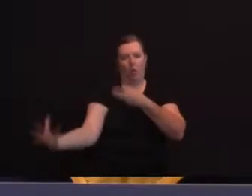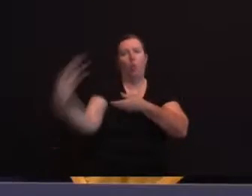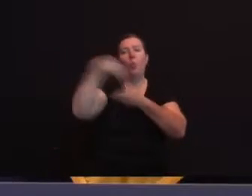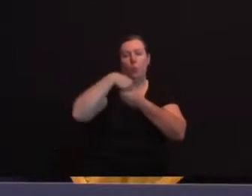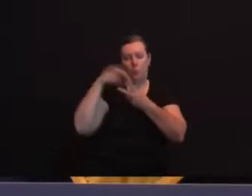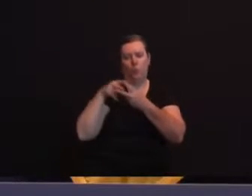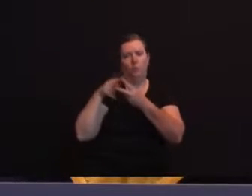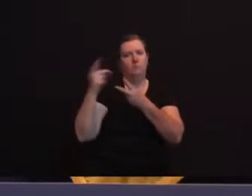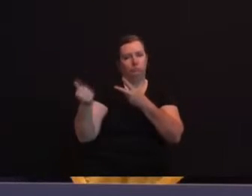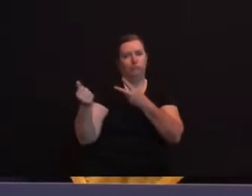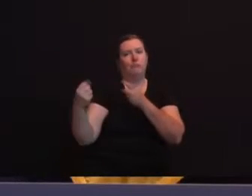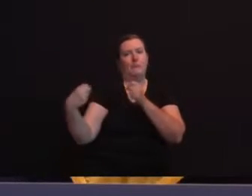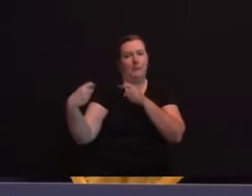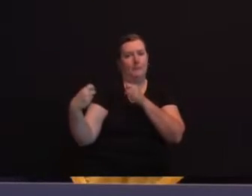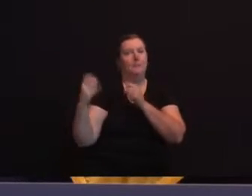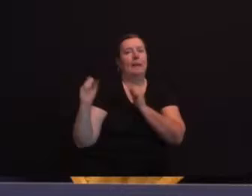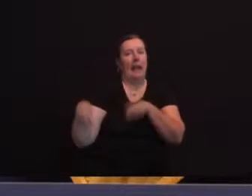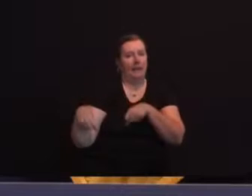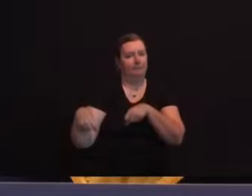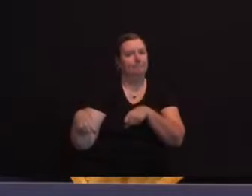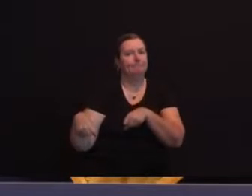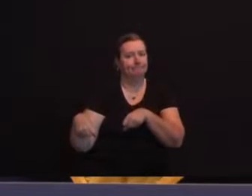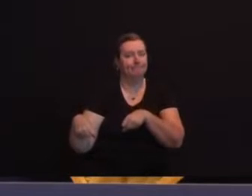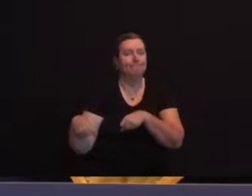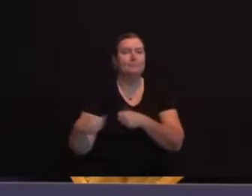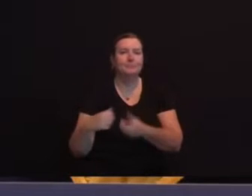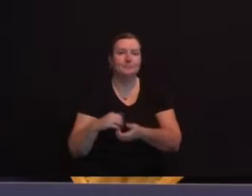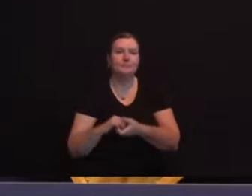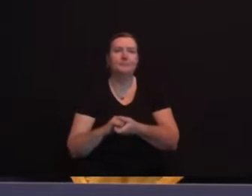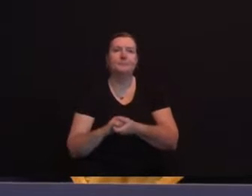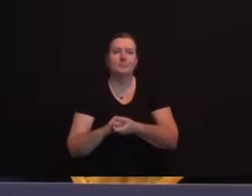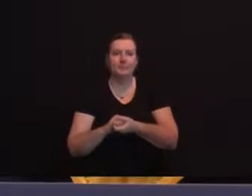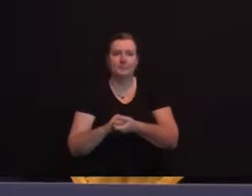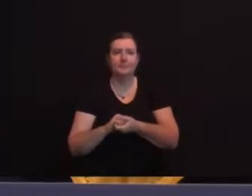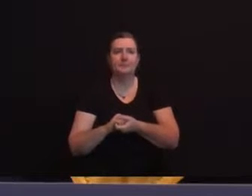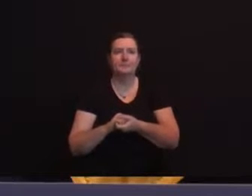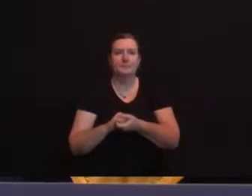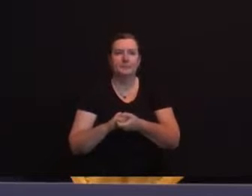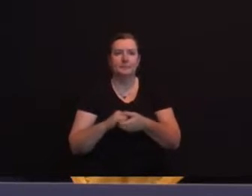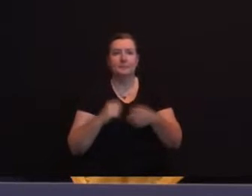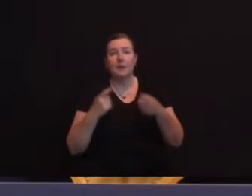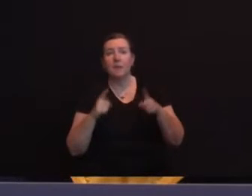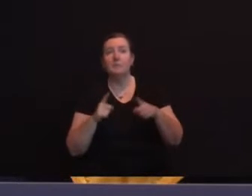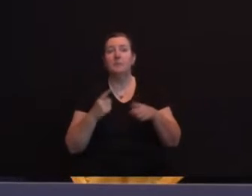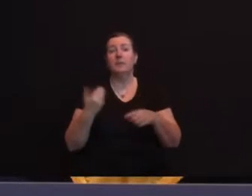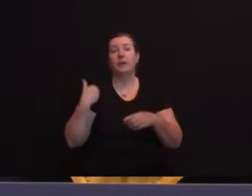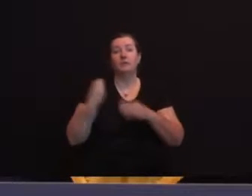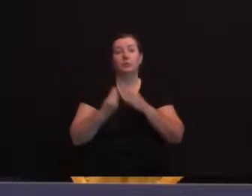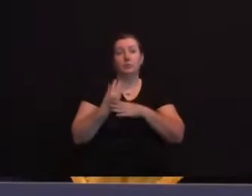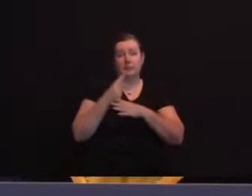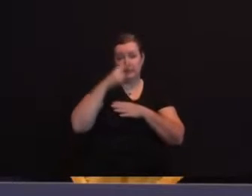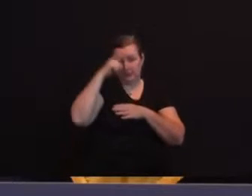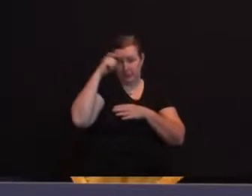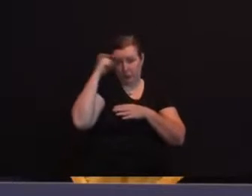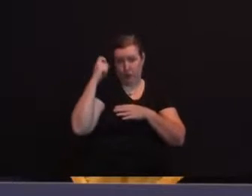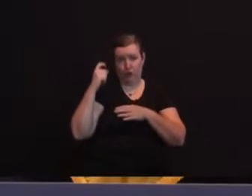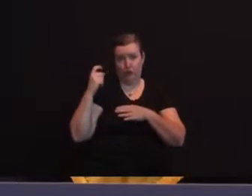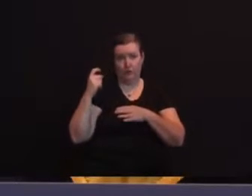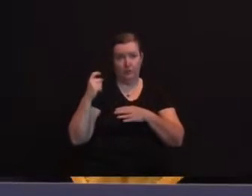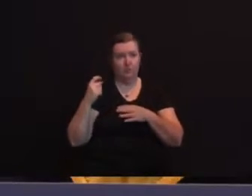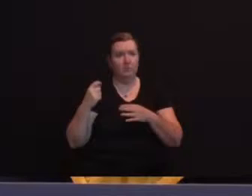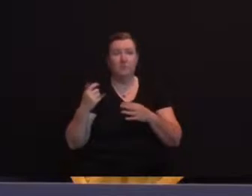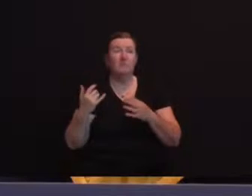I think is also, I know this to be the case. We had this in the spring and into the summer. There's a difference between saying